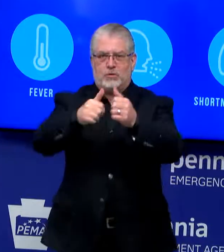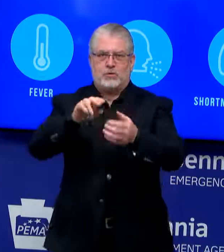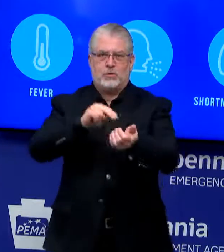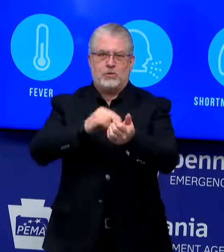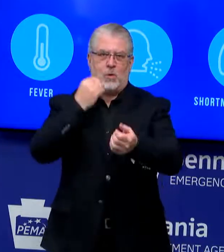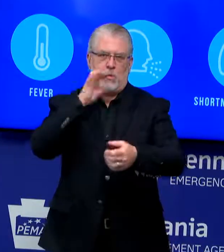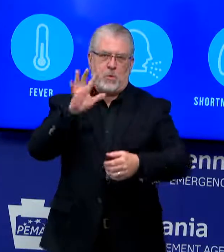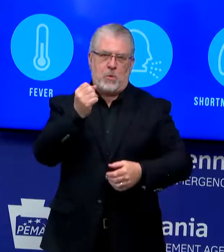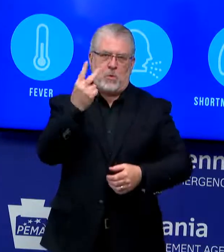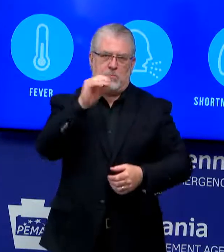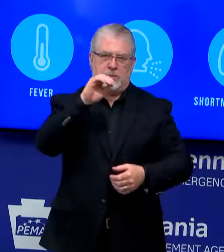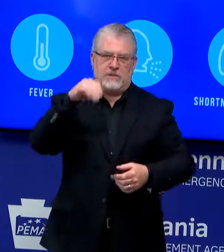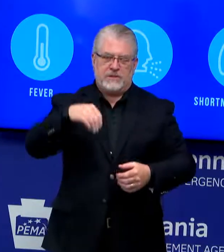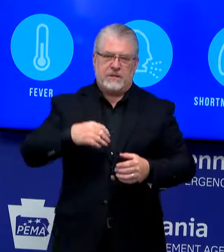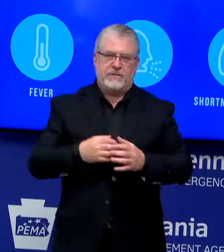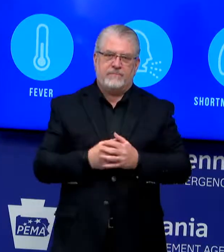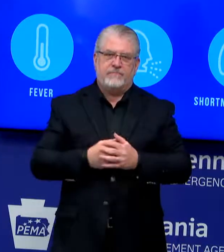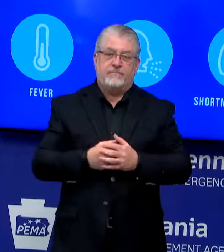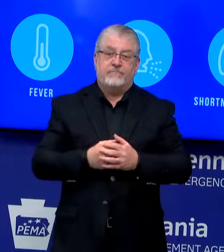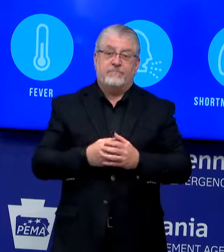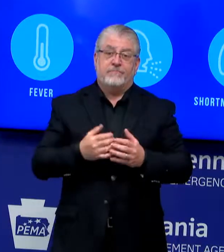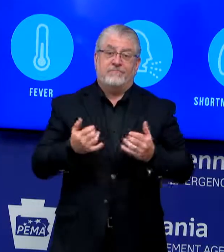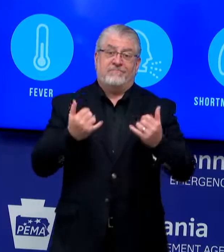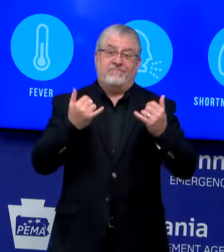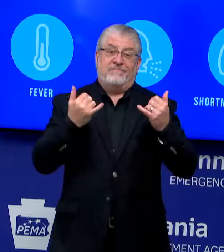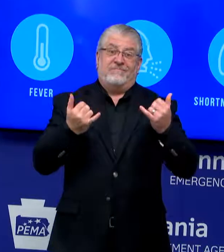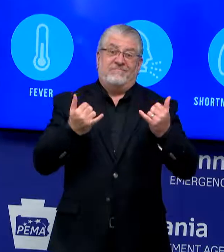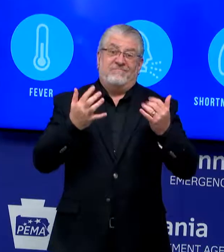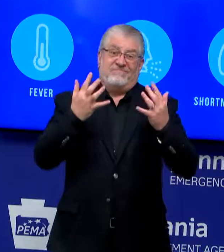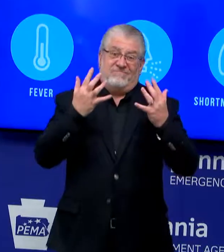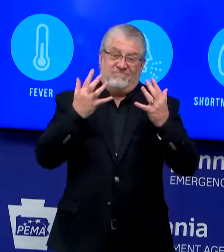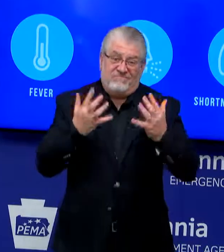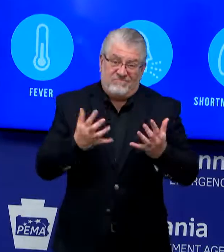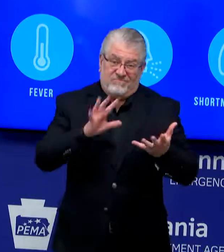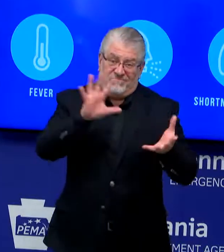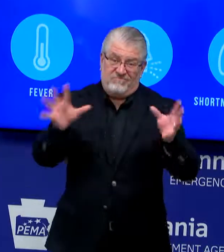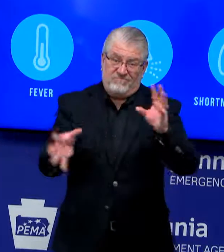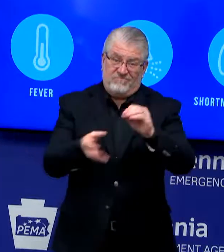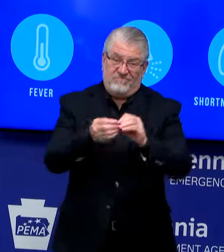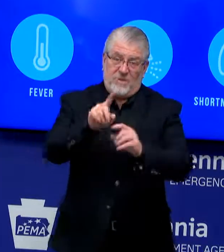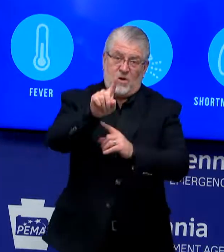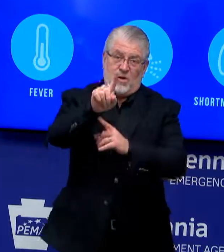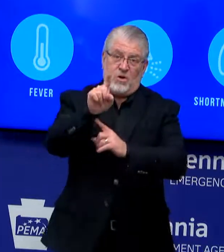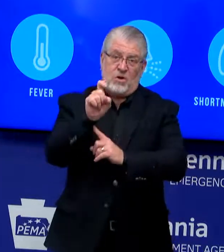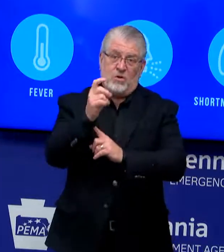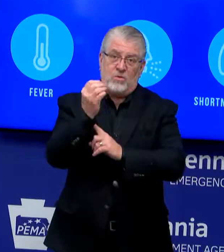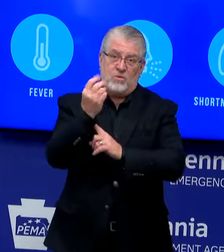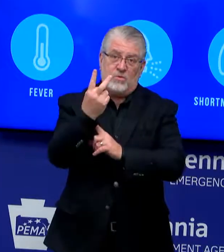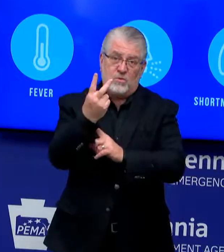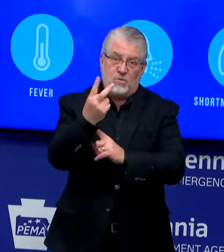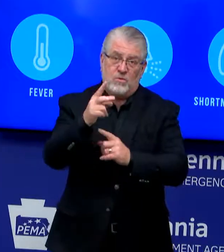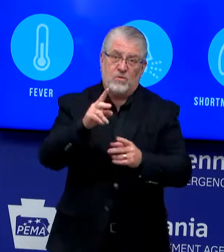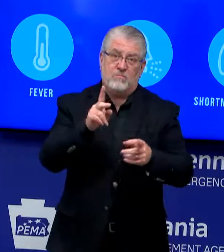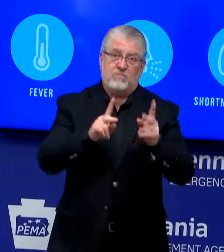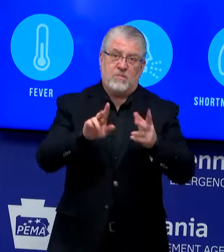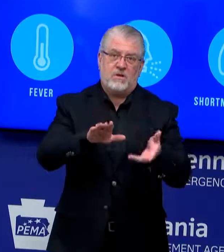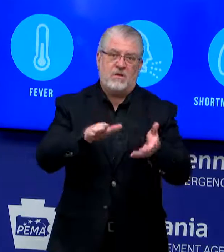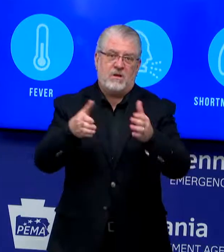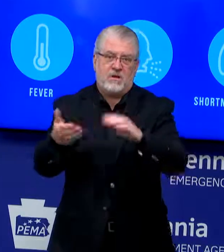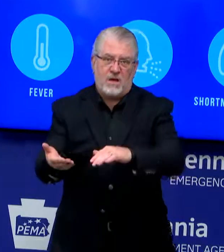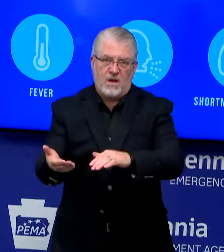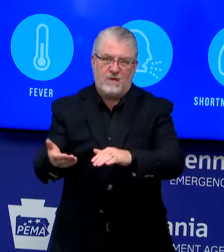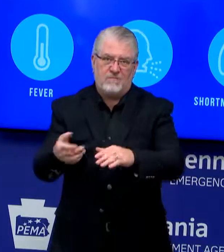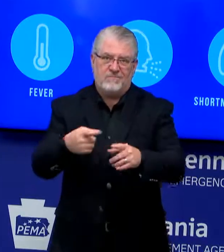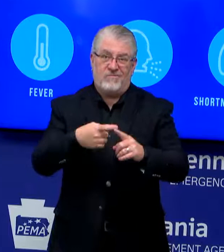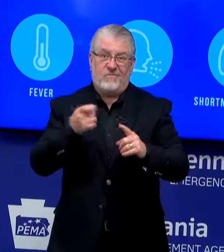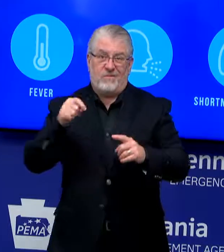Tragically, we have now had 102 deaths among those who have tested positive for COVID-19, and all of